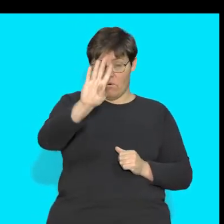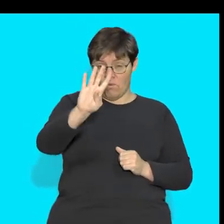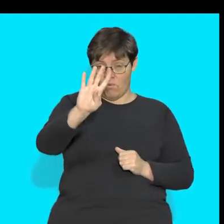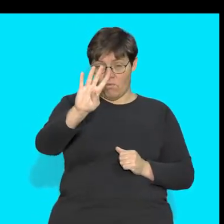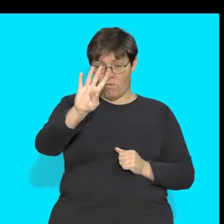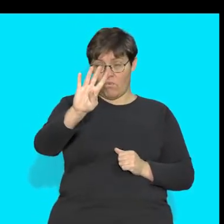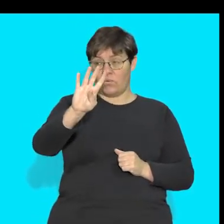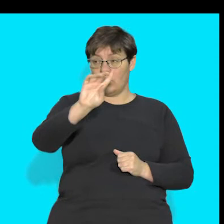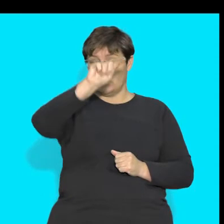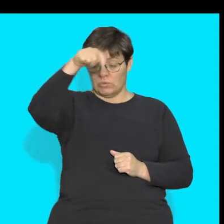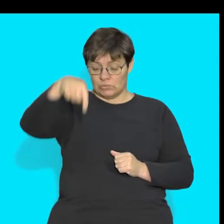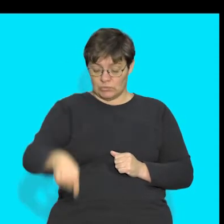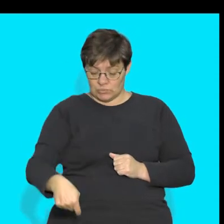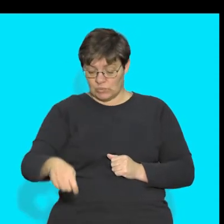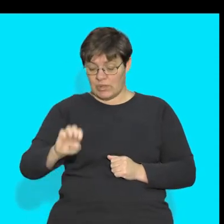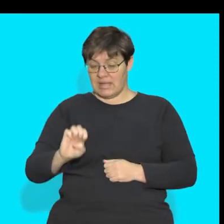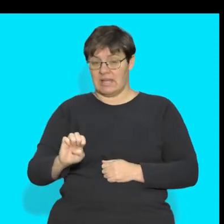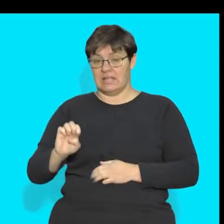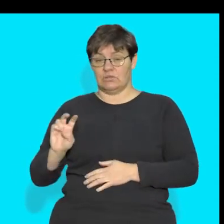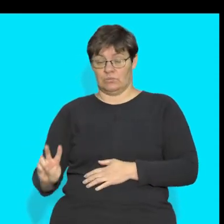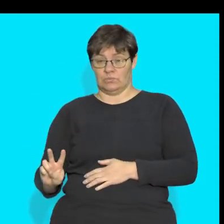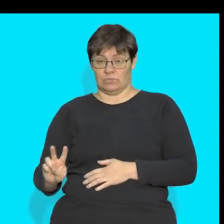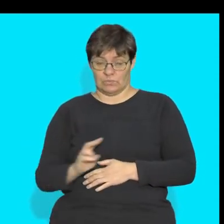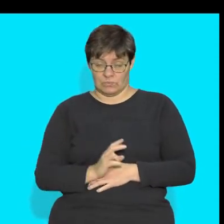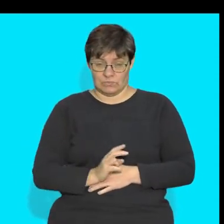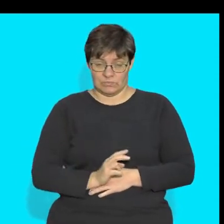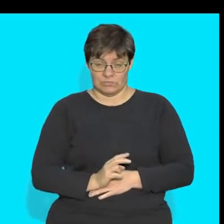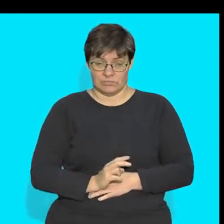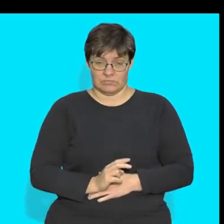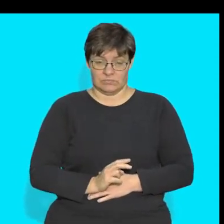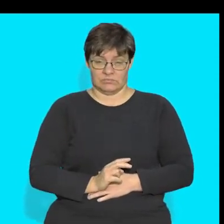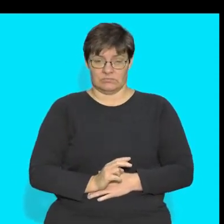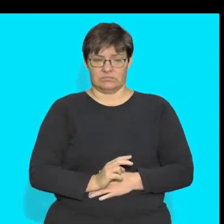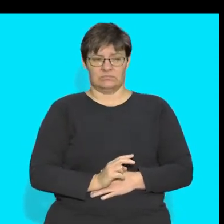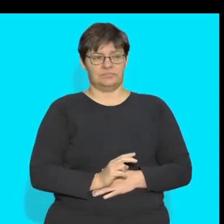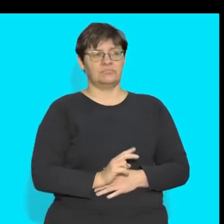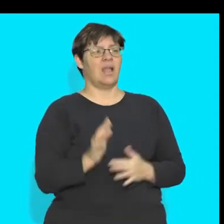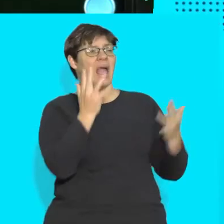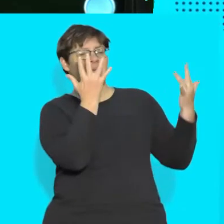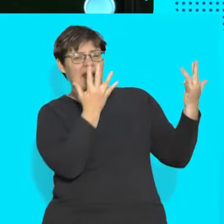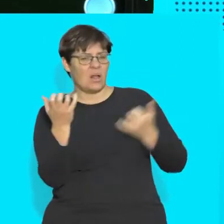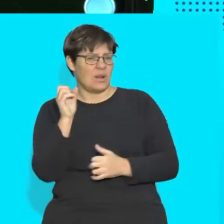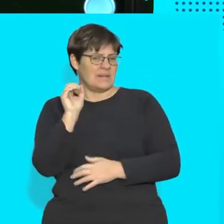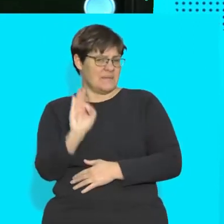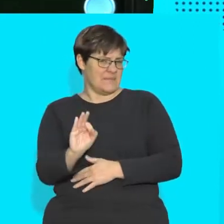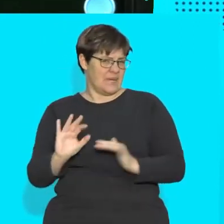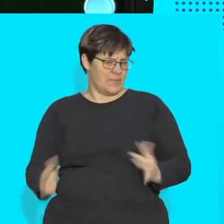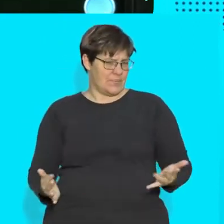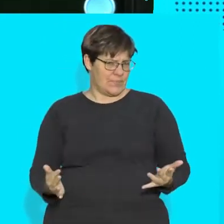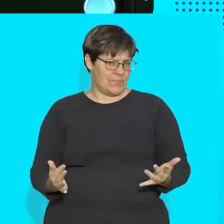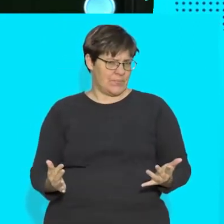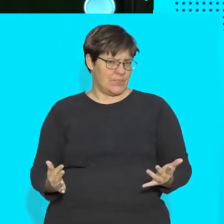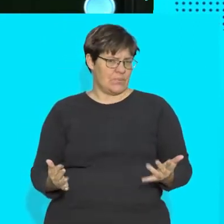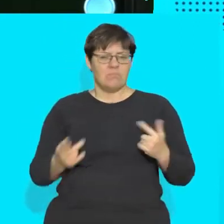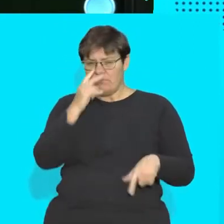E4 to E2. Now, to calculate F,